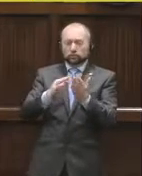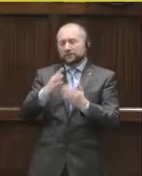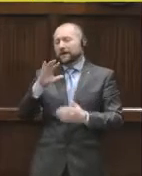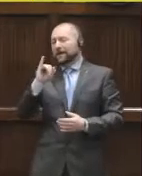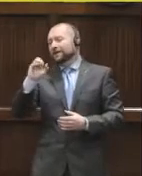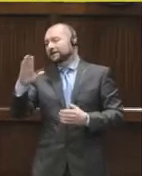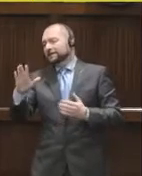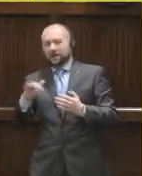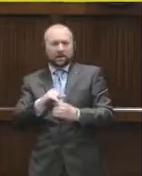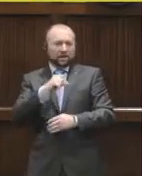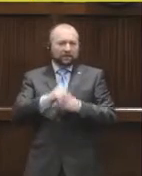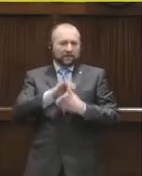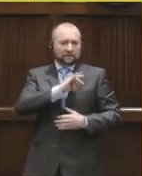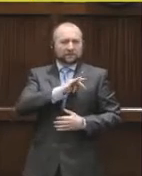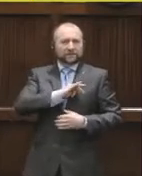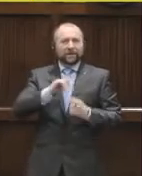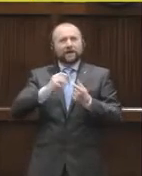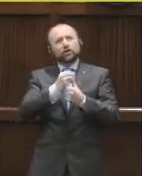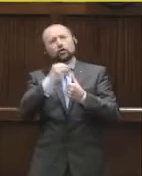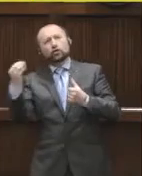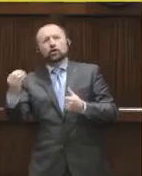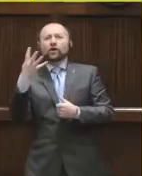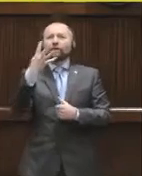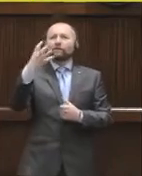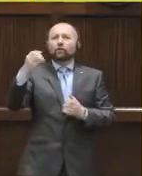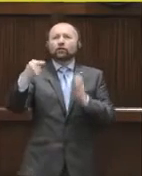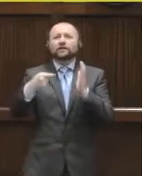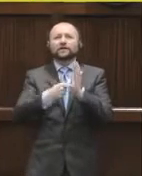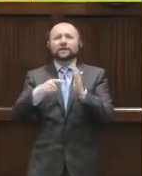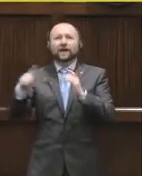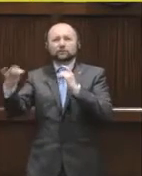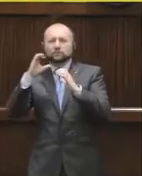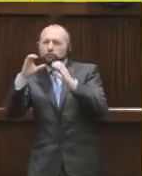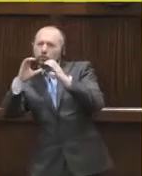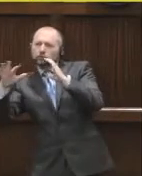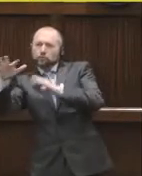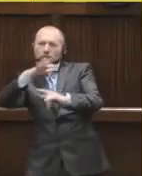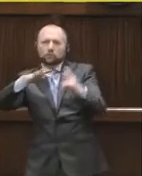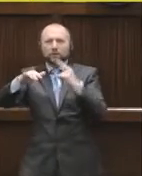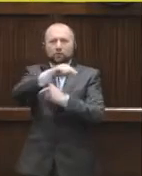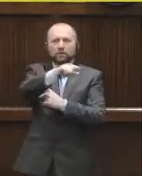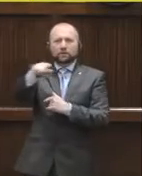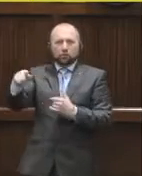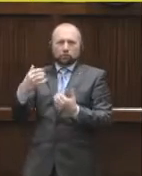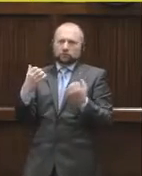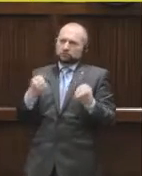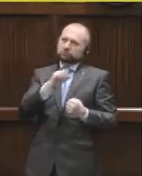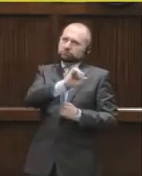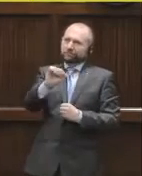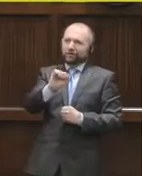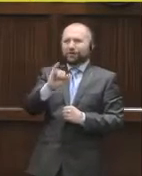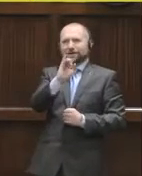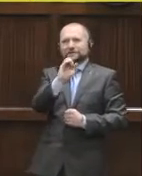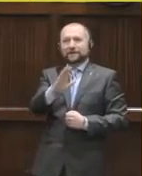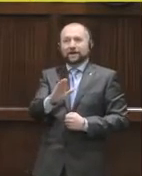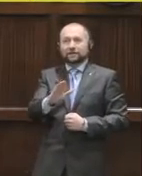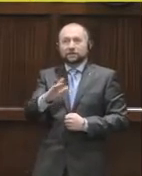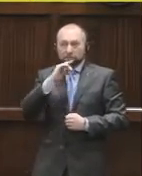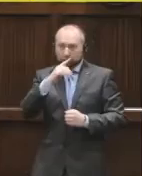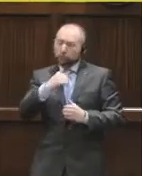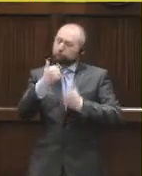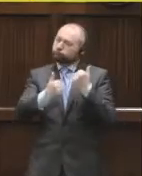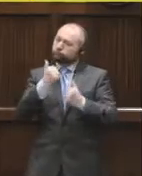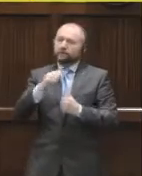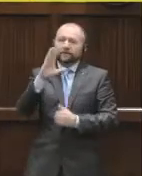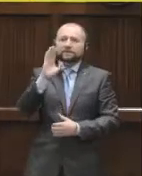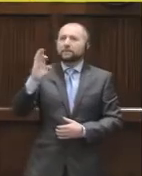basis and the other 40,000 that use it as a means of communication. I commend this bill and I'm proud to stand